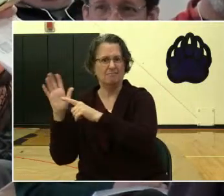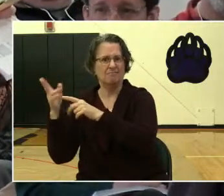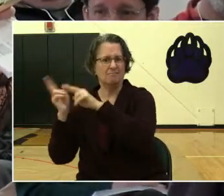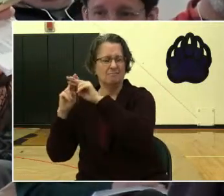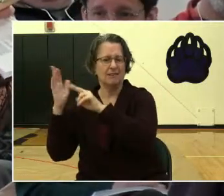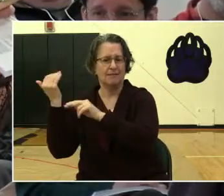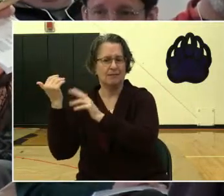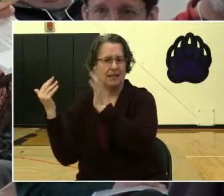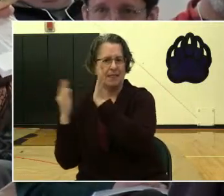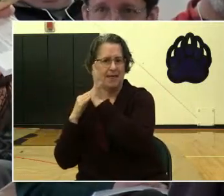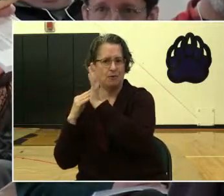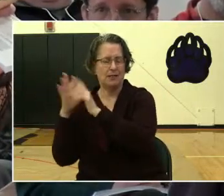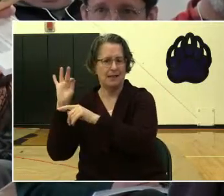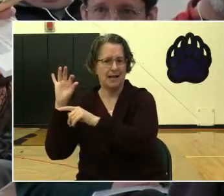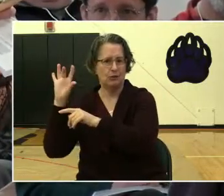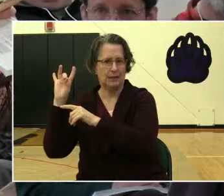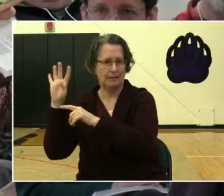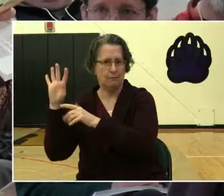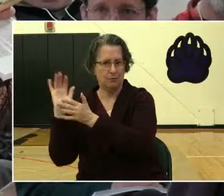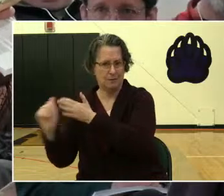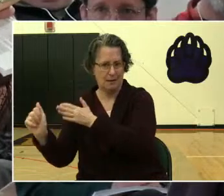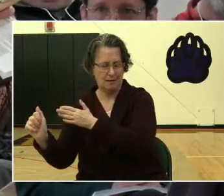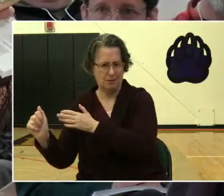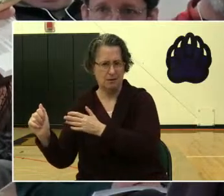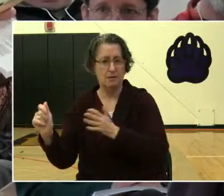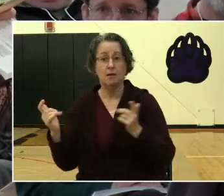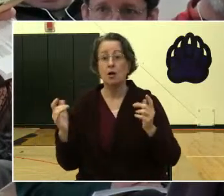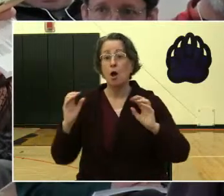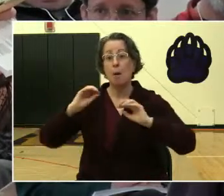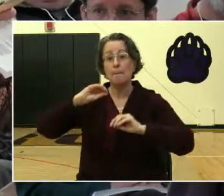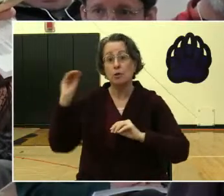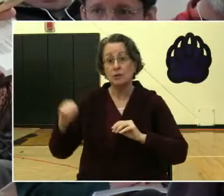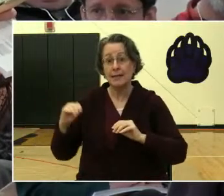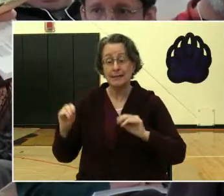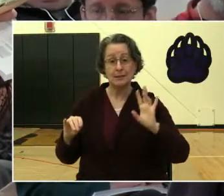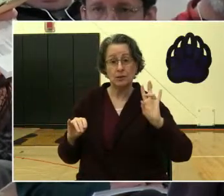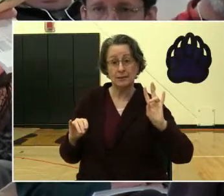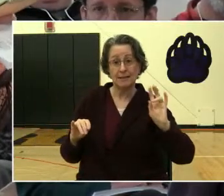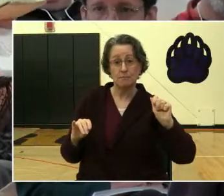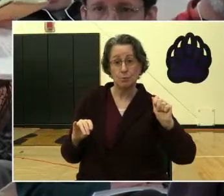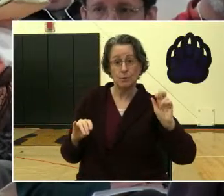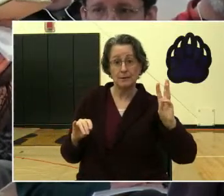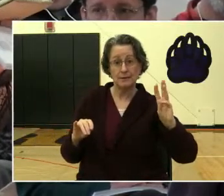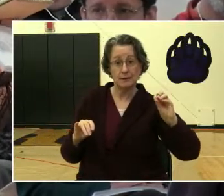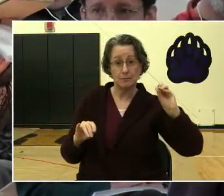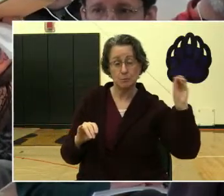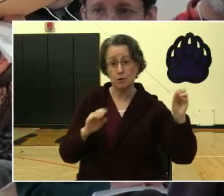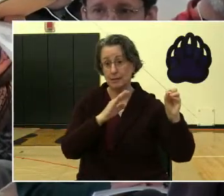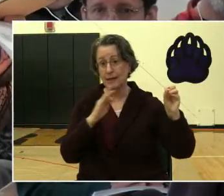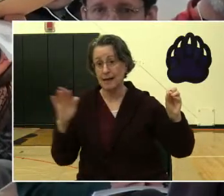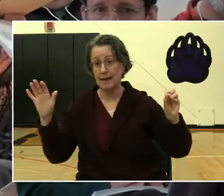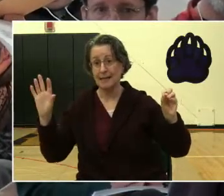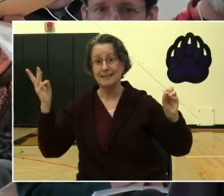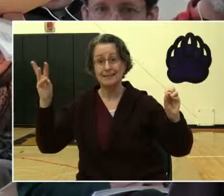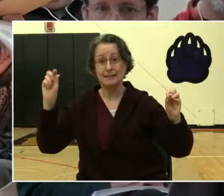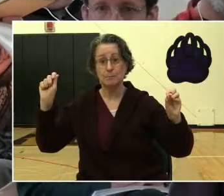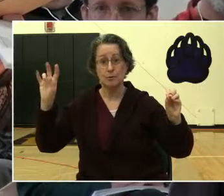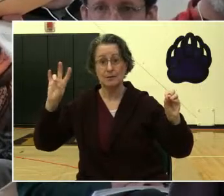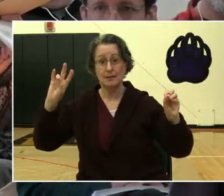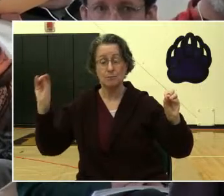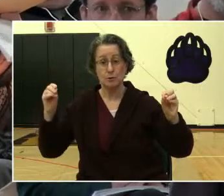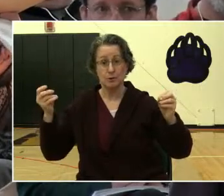percentage wise this is between 7.6% and 16.7%